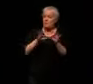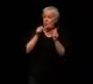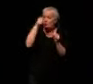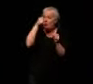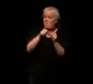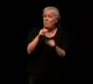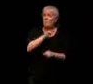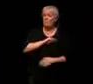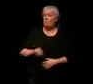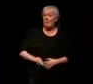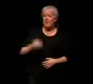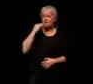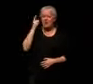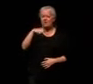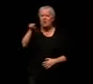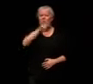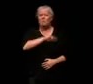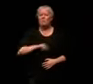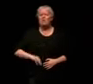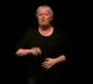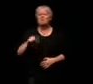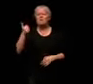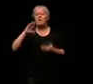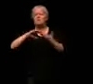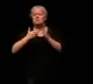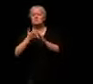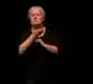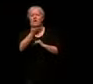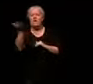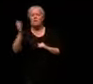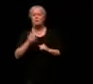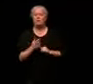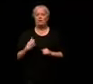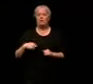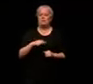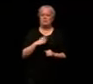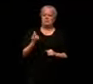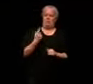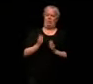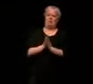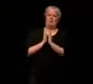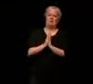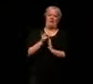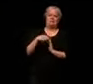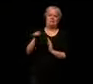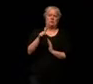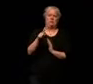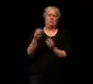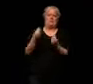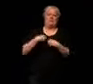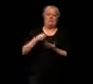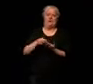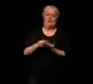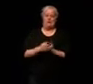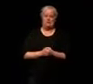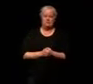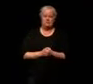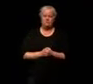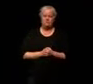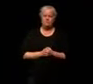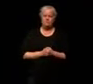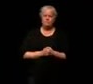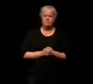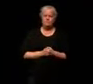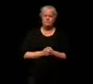mayors are out there because we're always asking you for money. And at a time of immense challenges it gives me immense